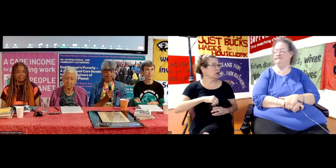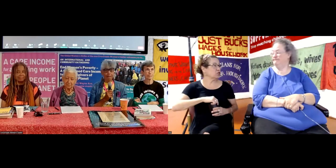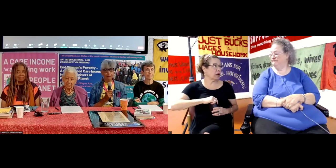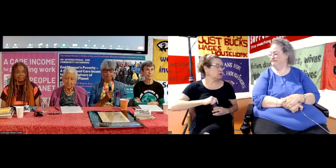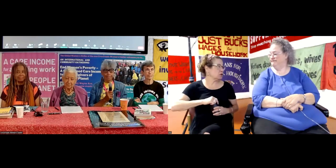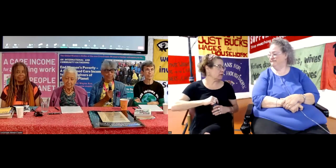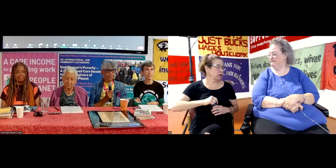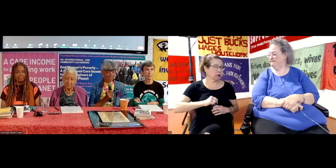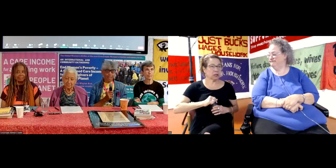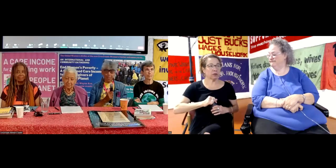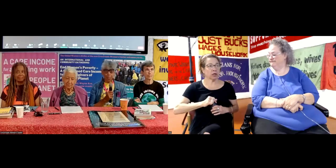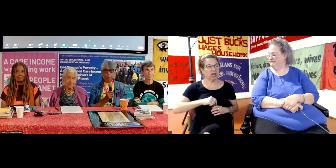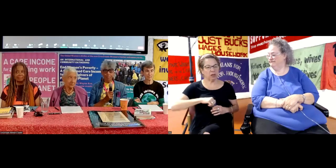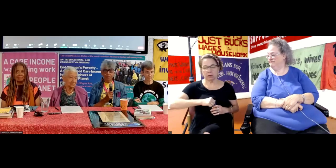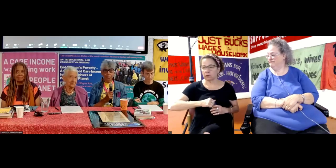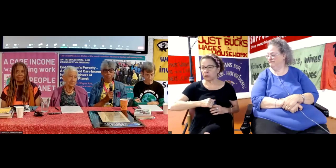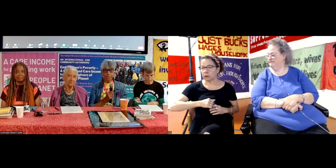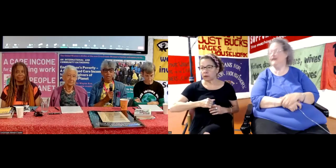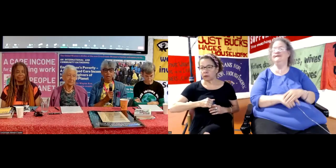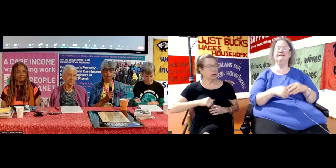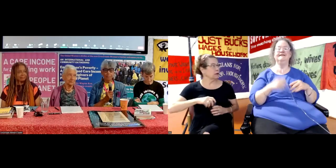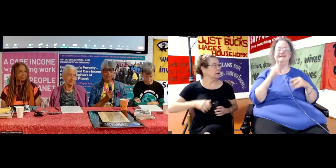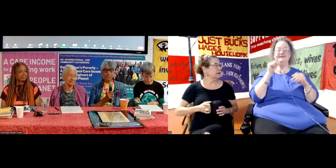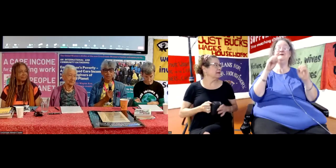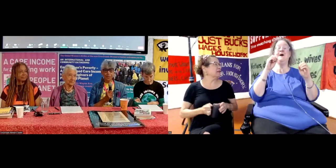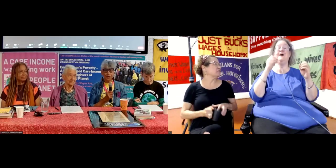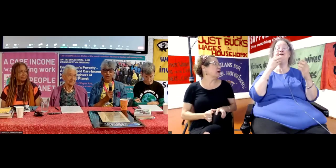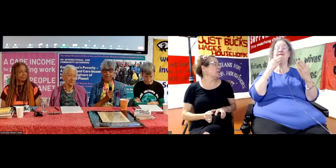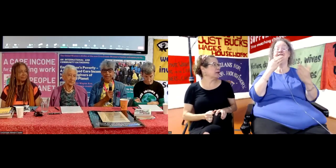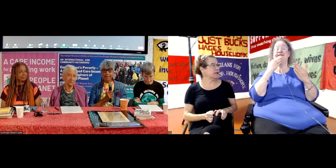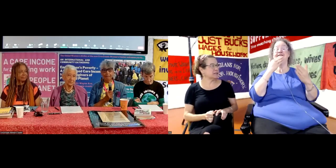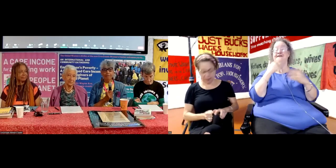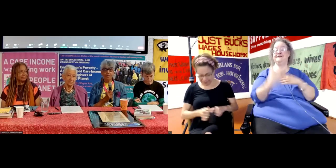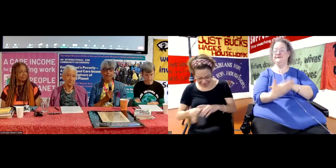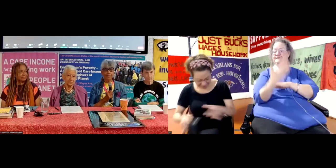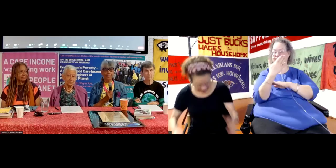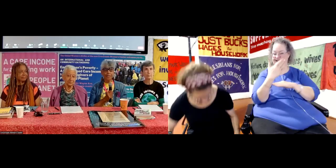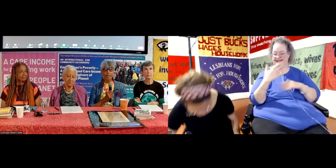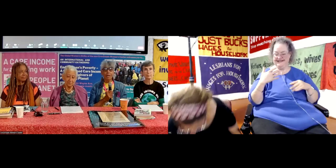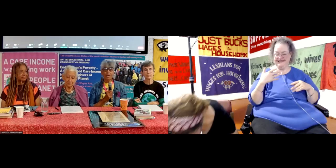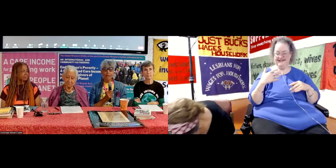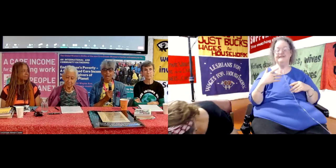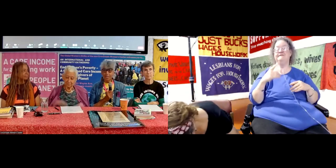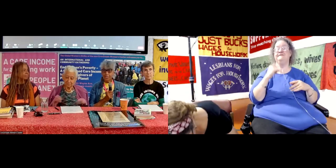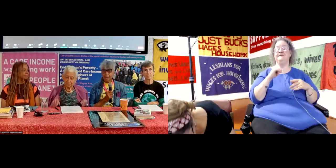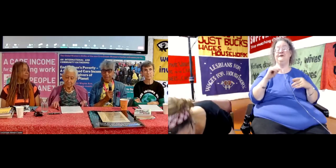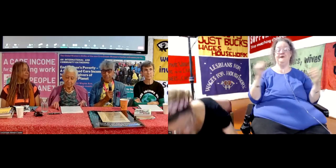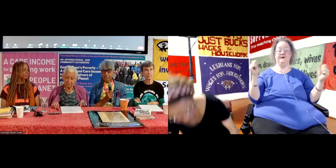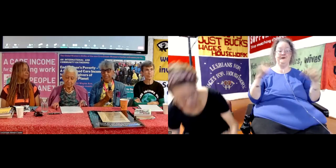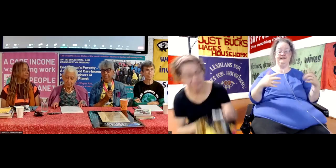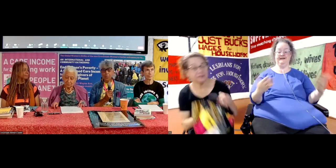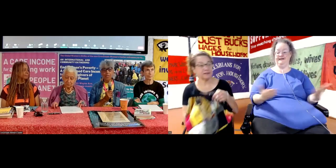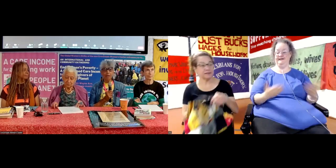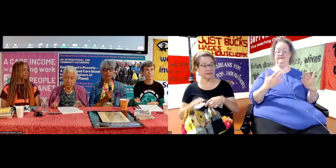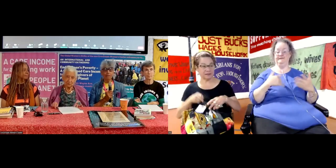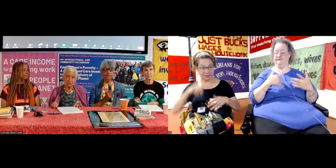Okay. Again, welcome everyone. This is our third day of our gathering. And